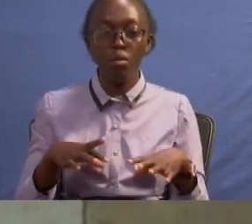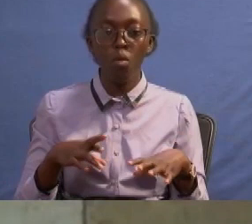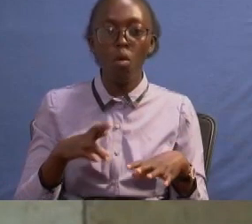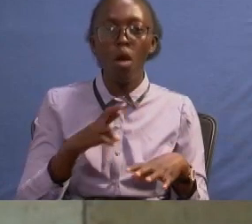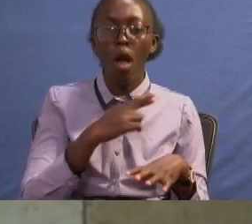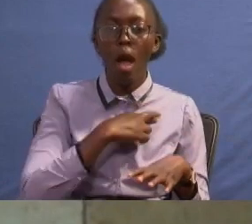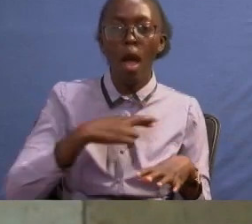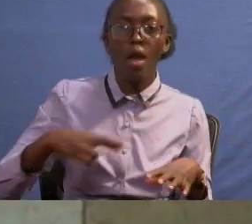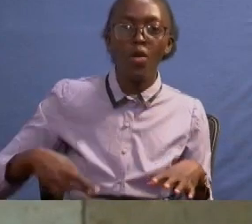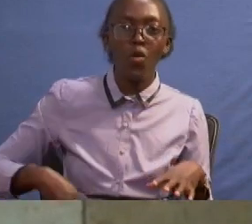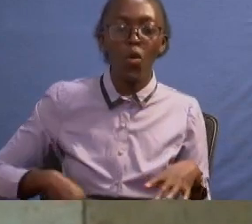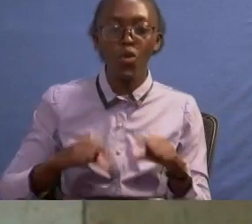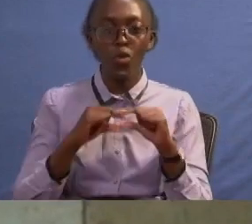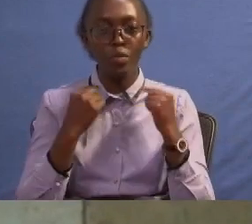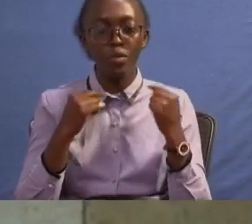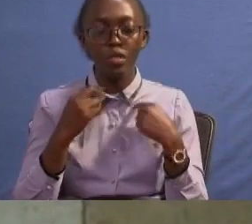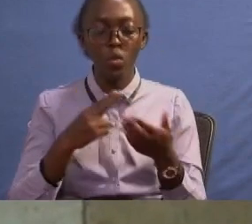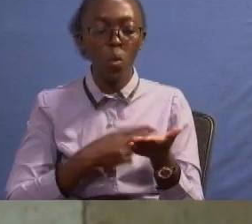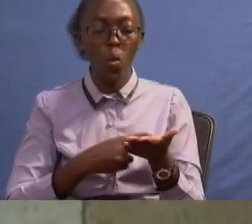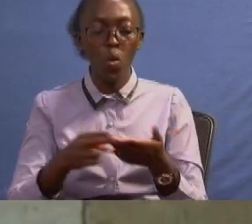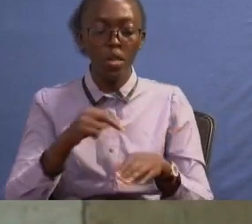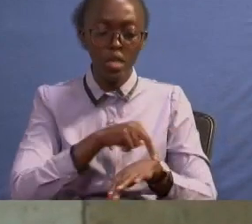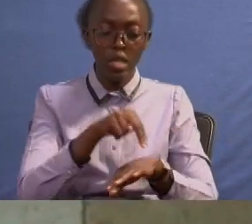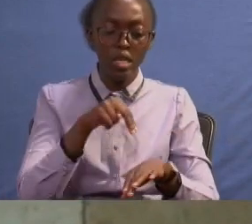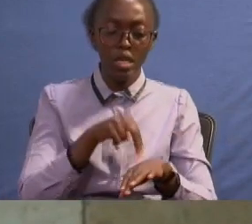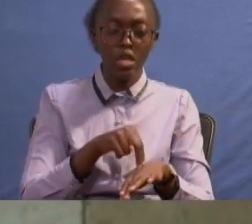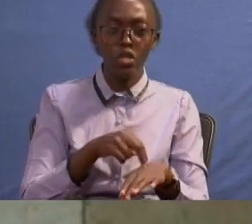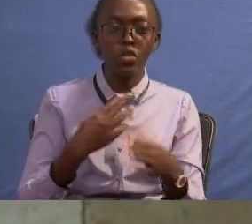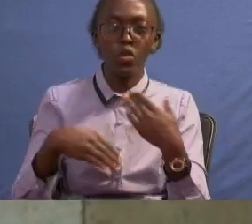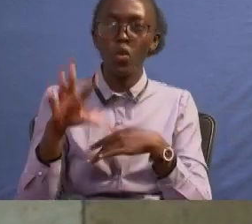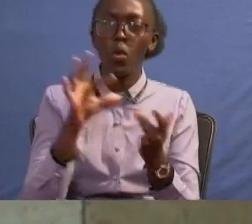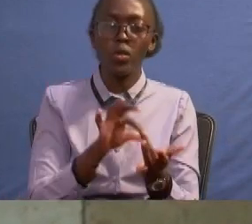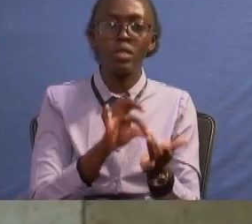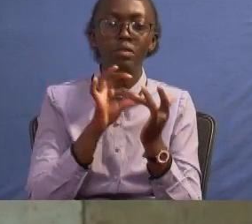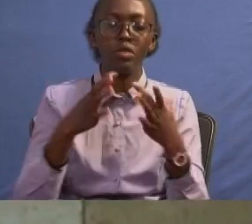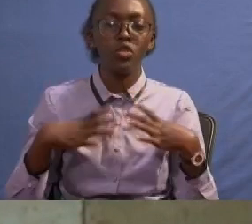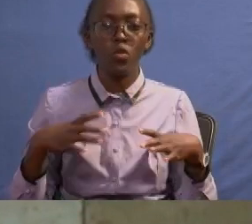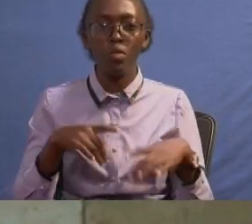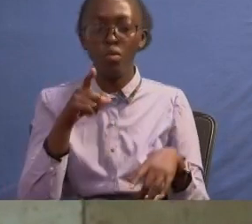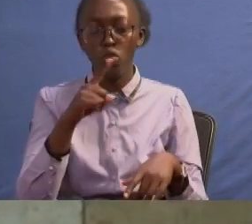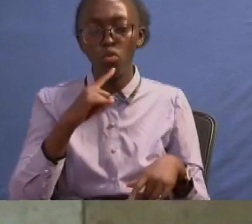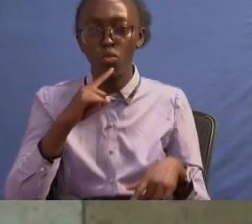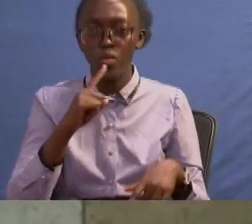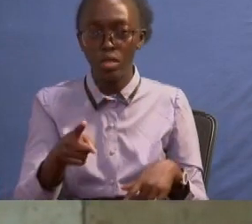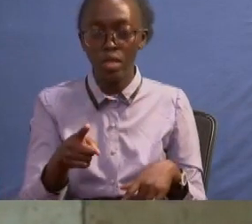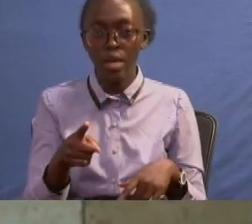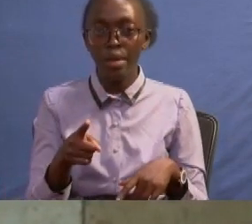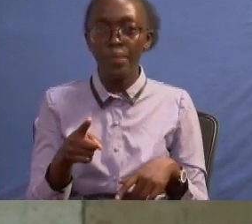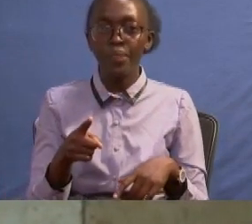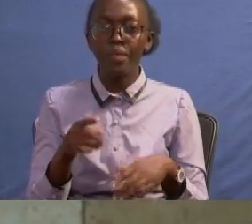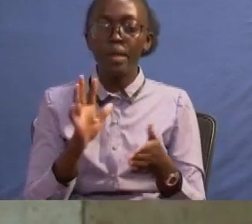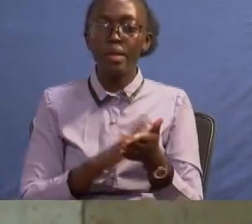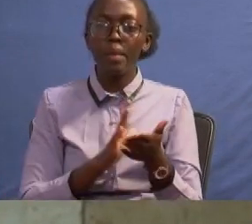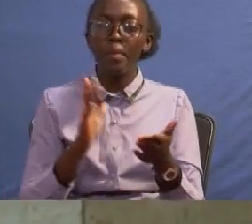a holy nation, God's special possession, that you may declare the praises of him